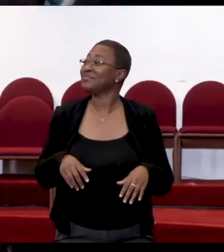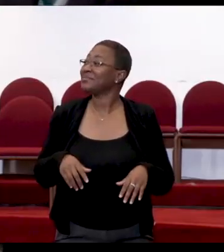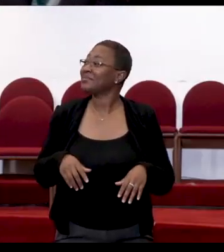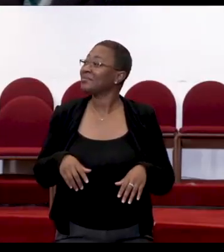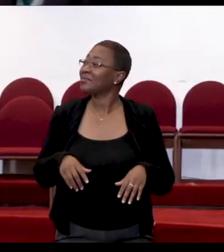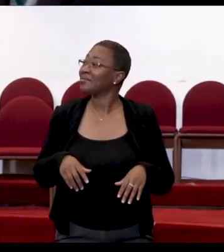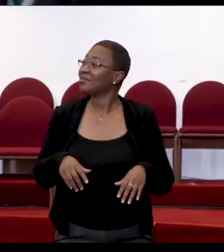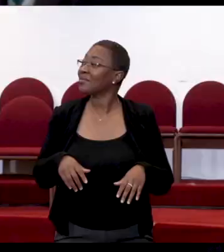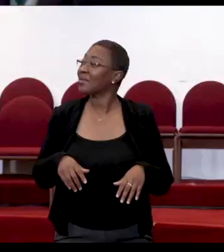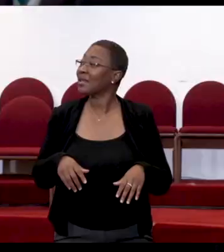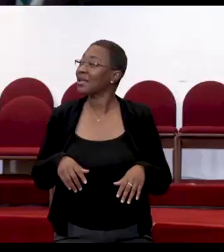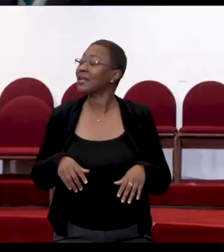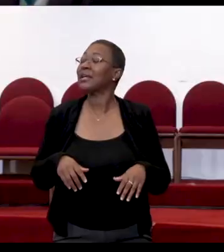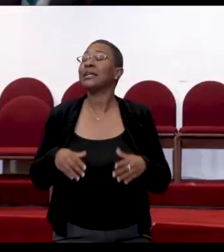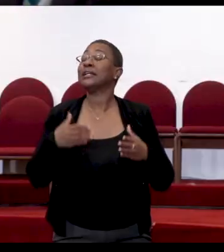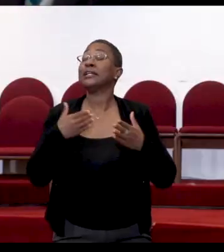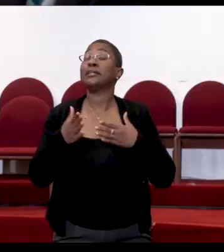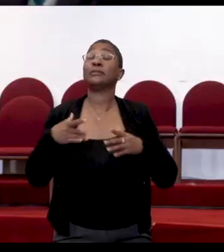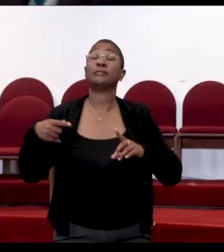And it's a lot of